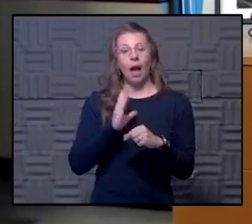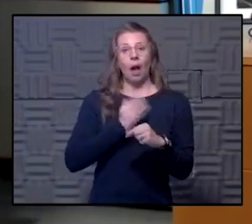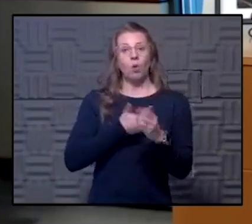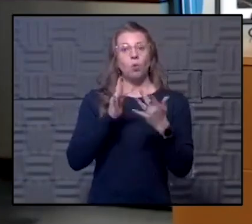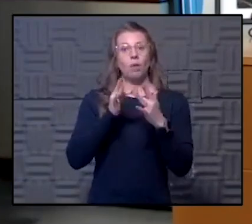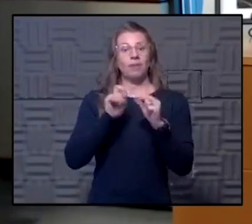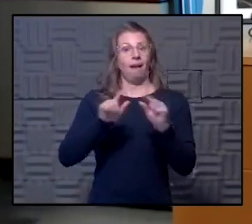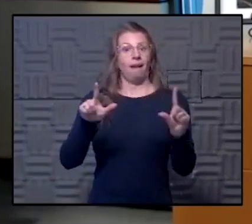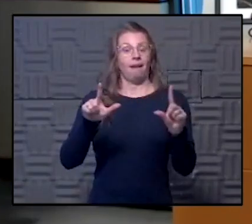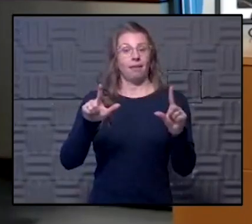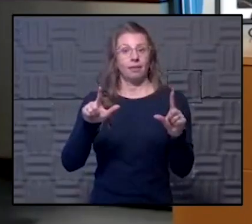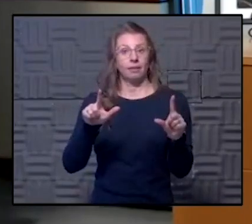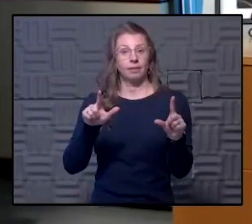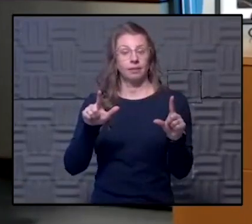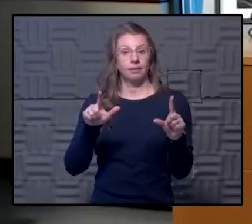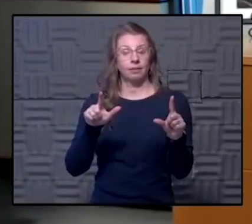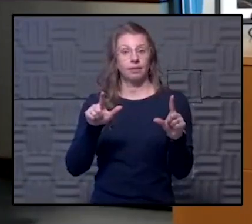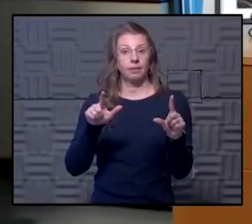website, on